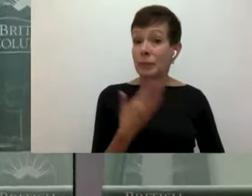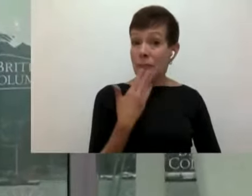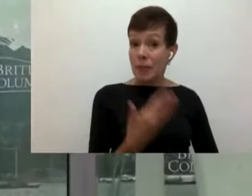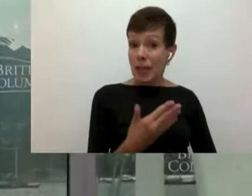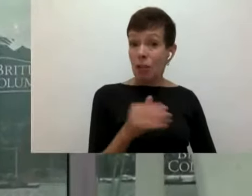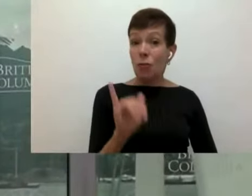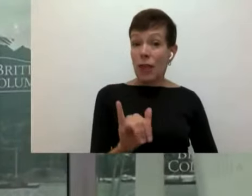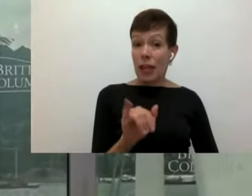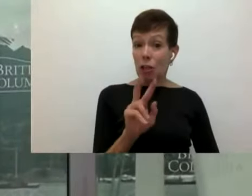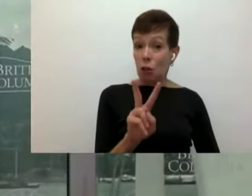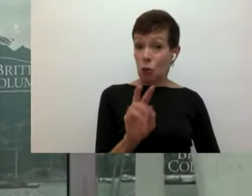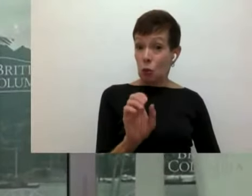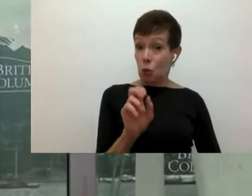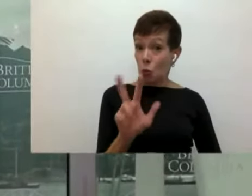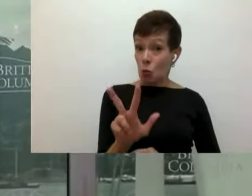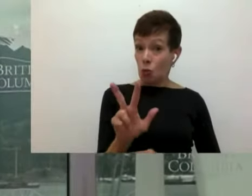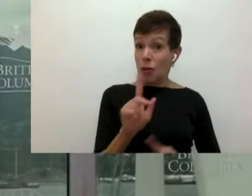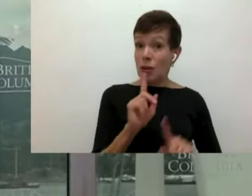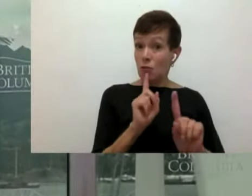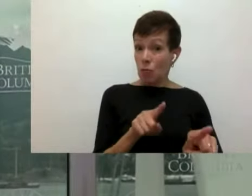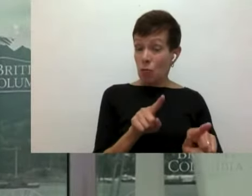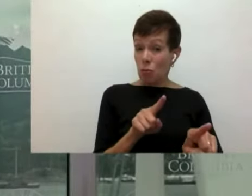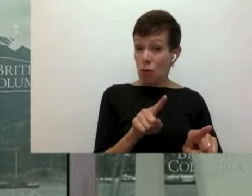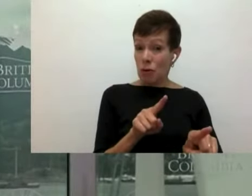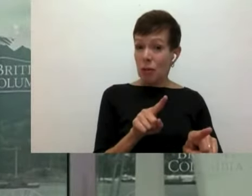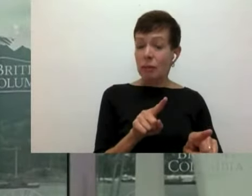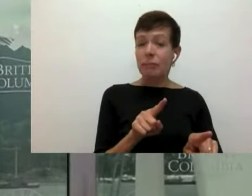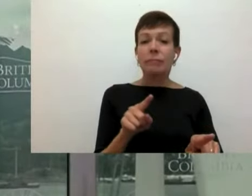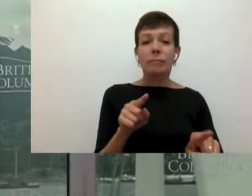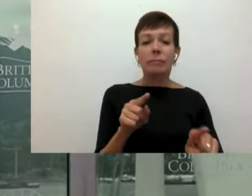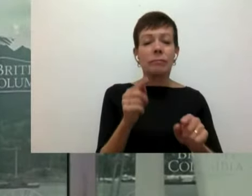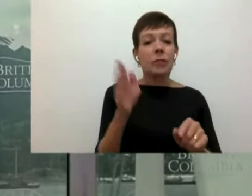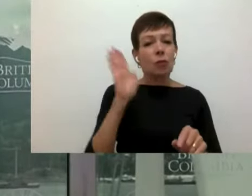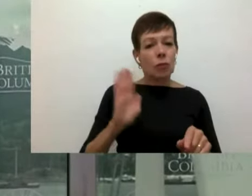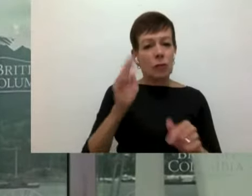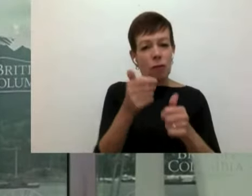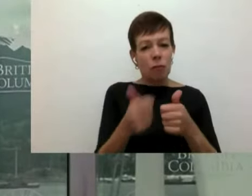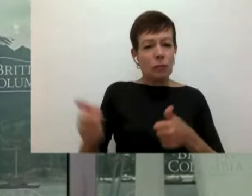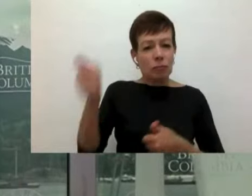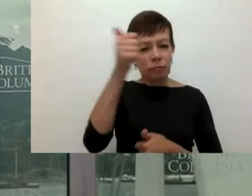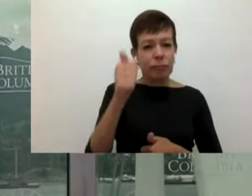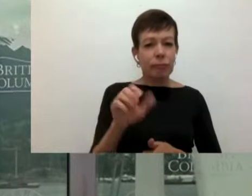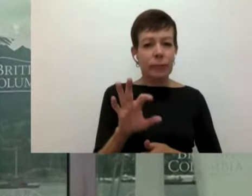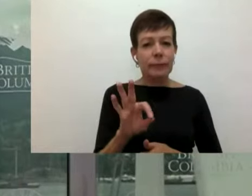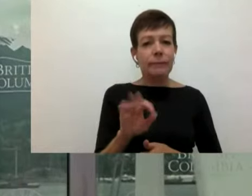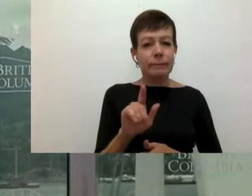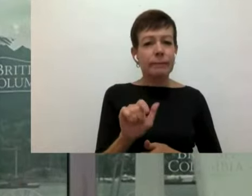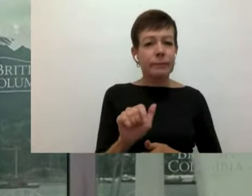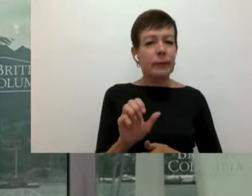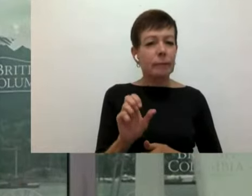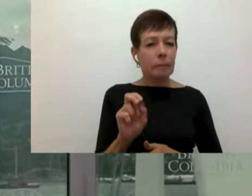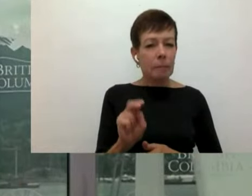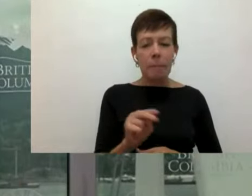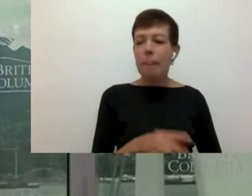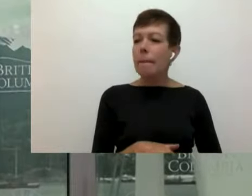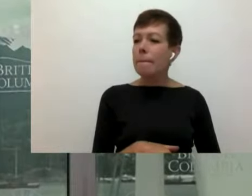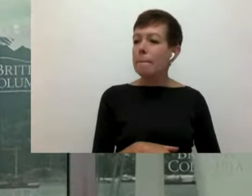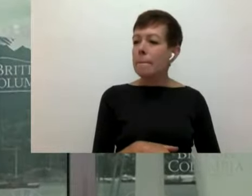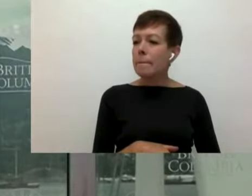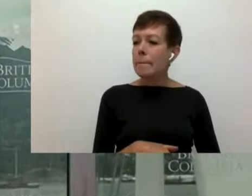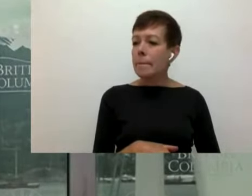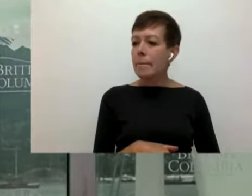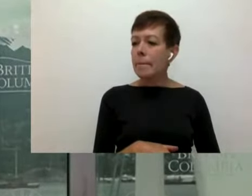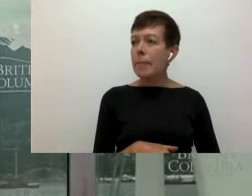years? Thanks very much. The 2003 report, I think, if memory serves me correctly, was done by former Premier